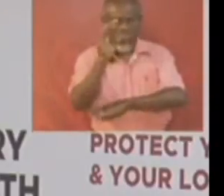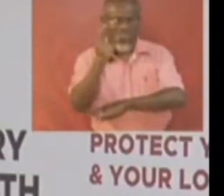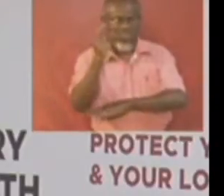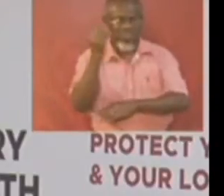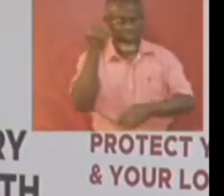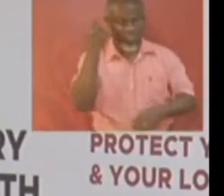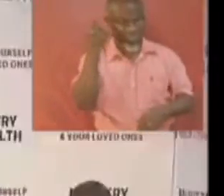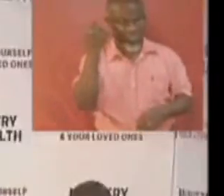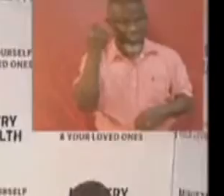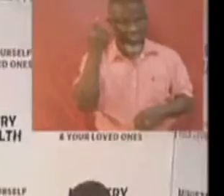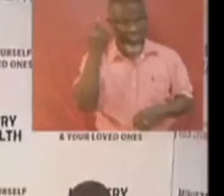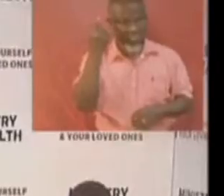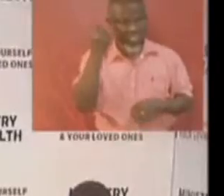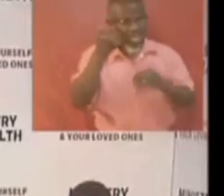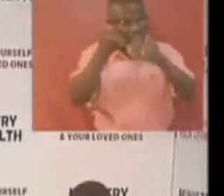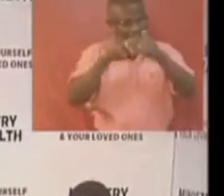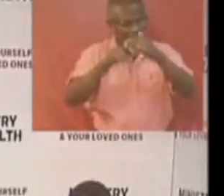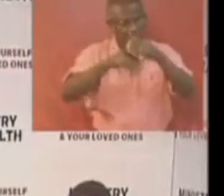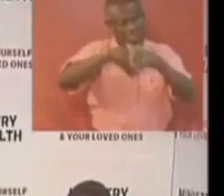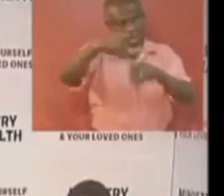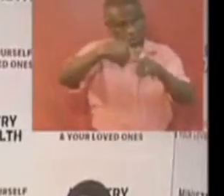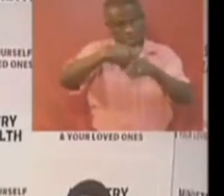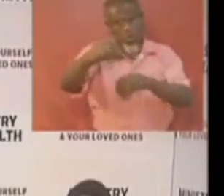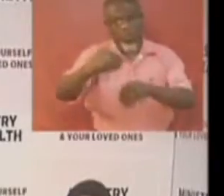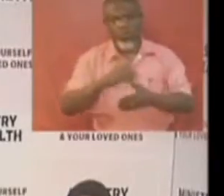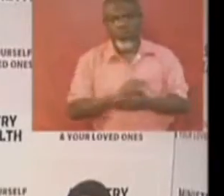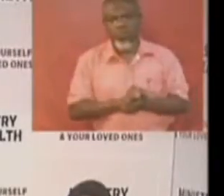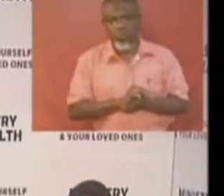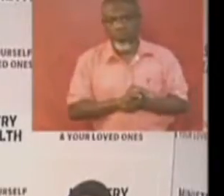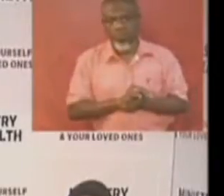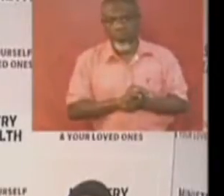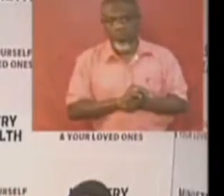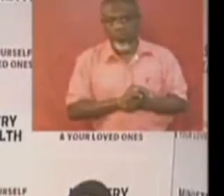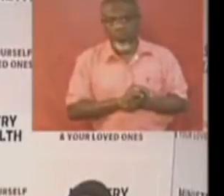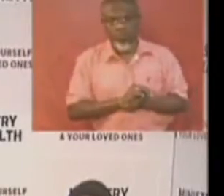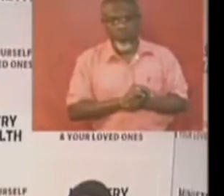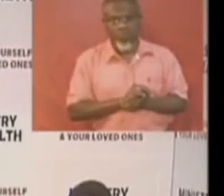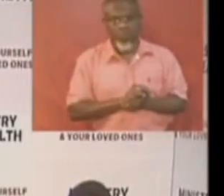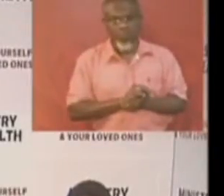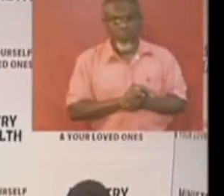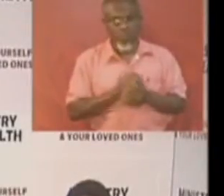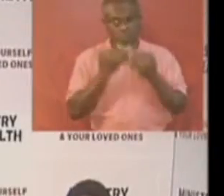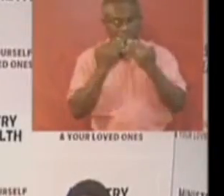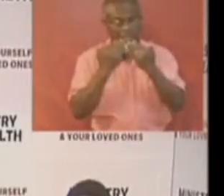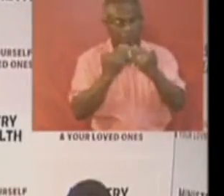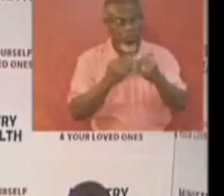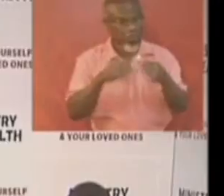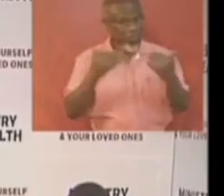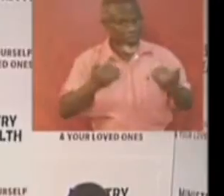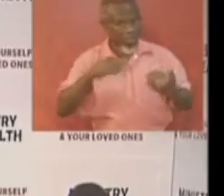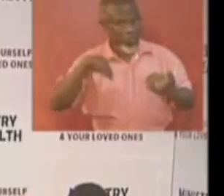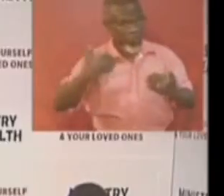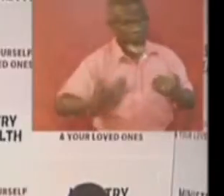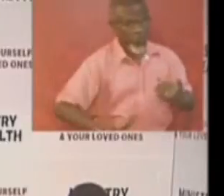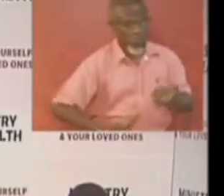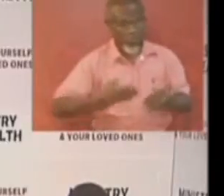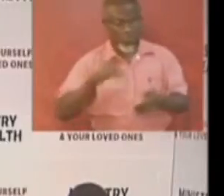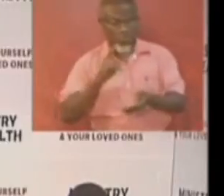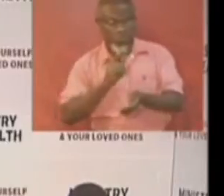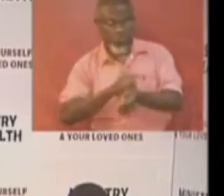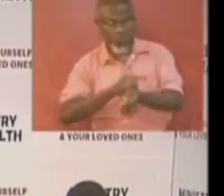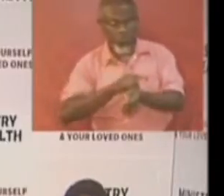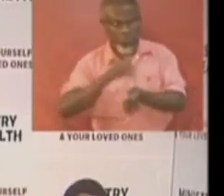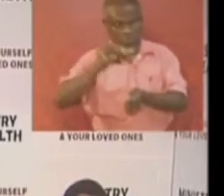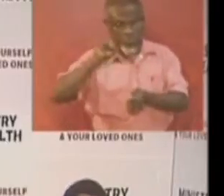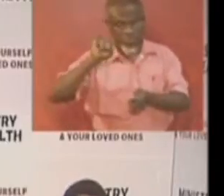Alexander. Thank you, Dr. Hines. I now invite Dr. Surju Singh to bring us up to date on current issues